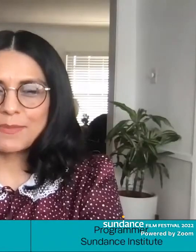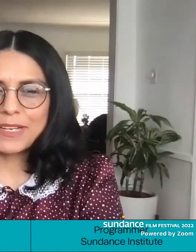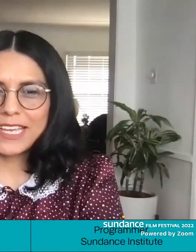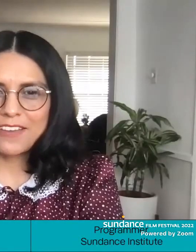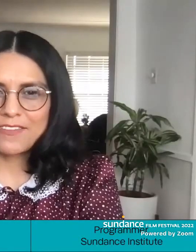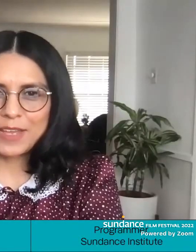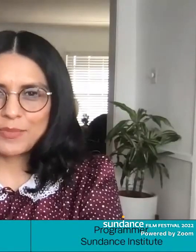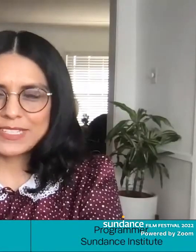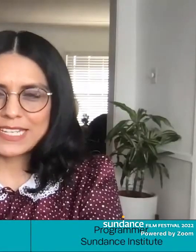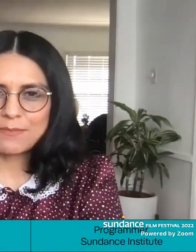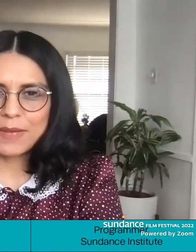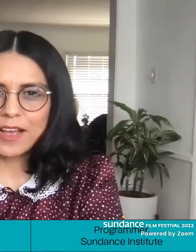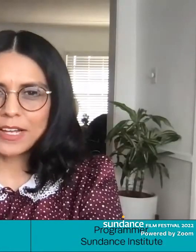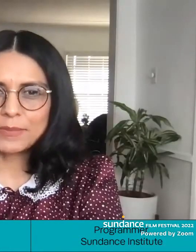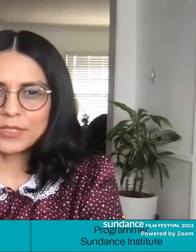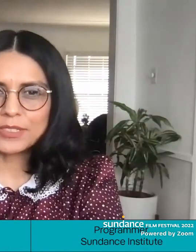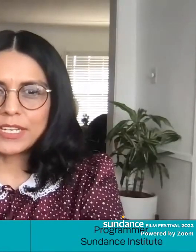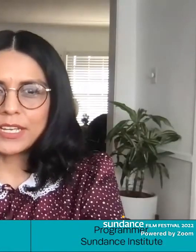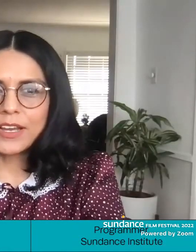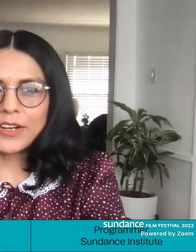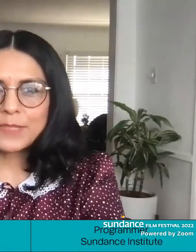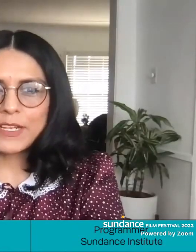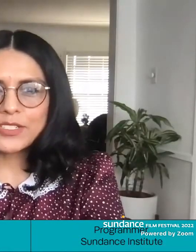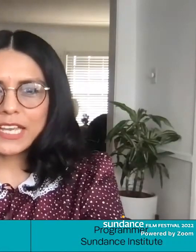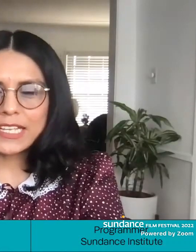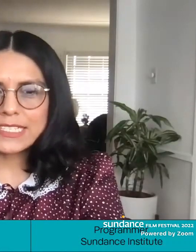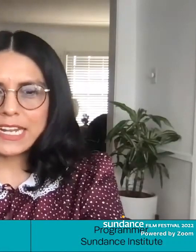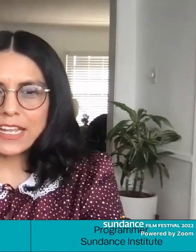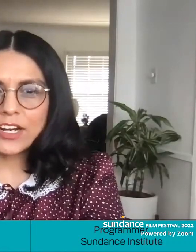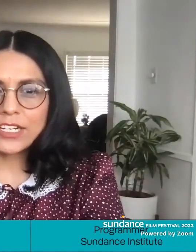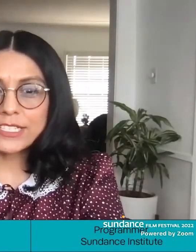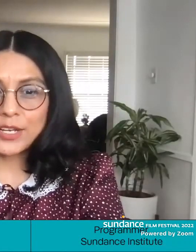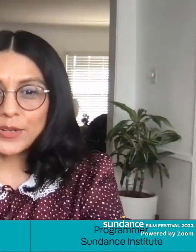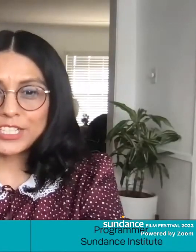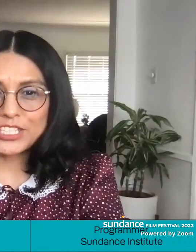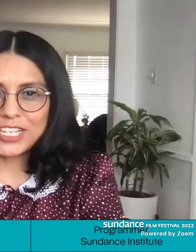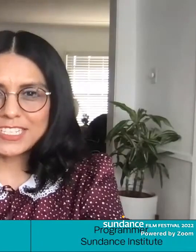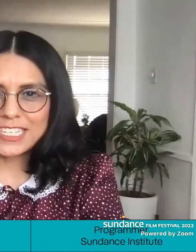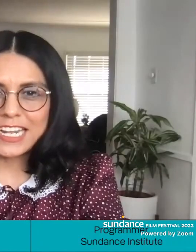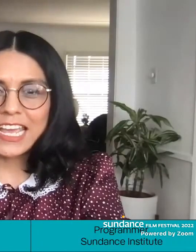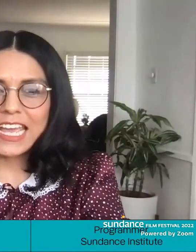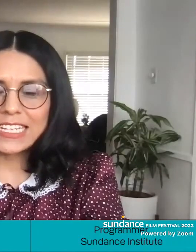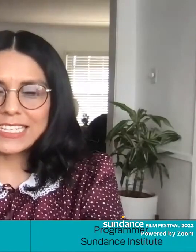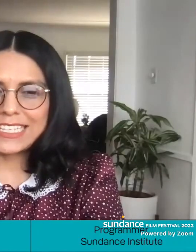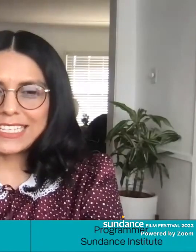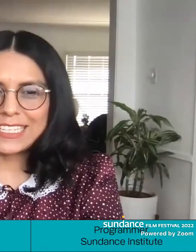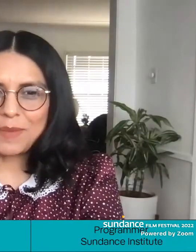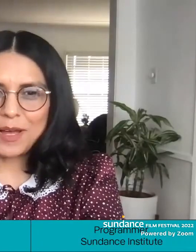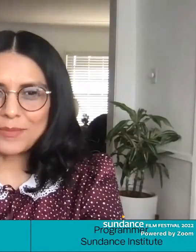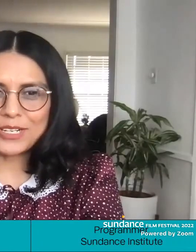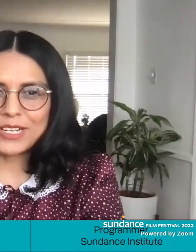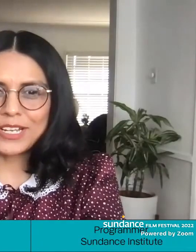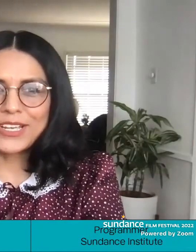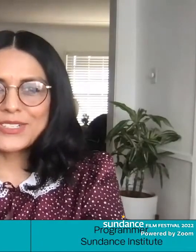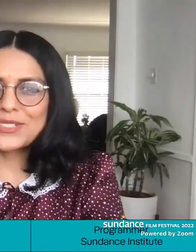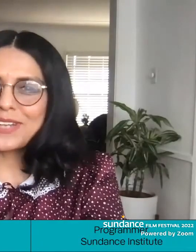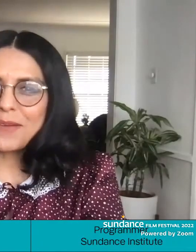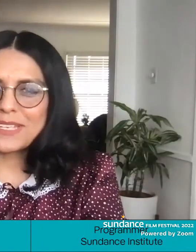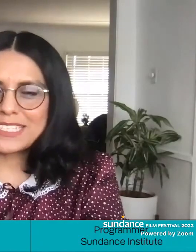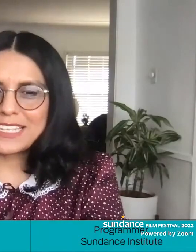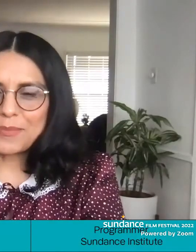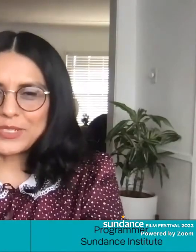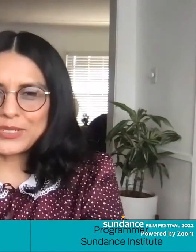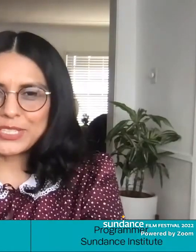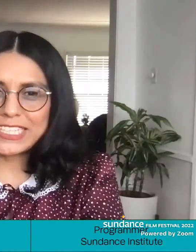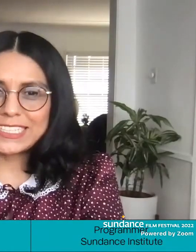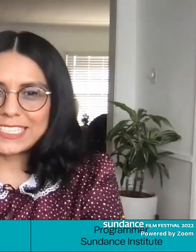today's Cinema Cafe presented by Audible. Our special guests today are Dakota Johnson and Keke Palmer. Do not